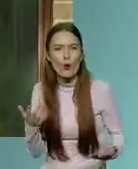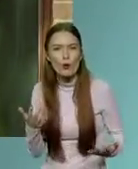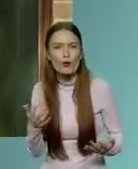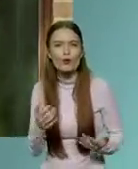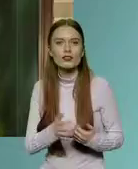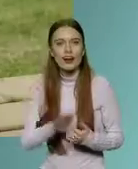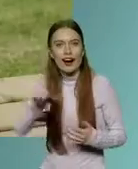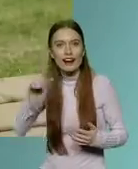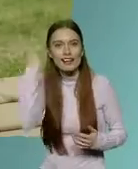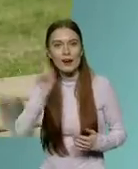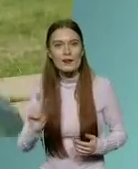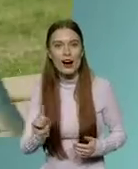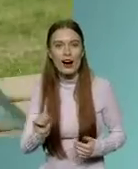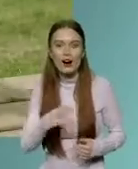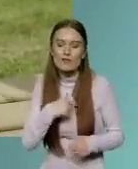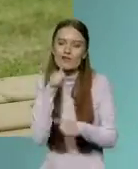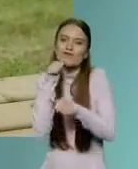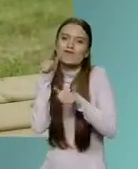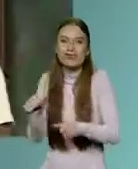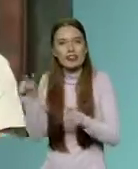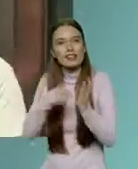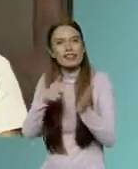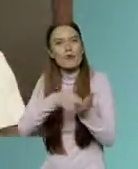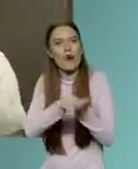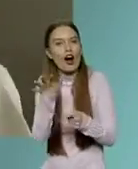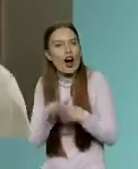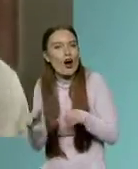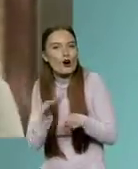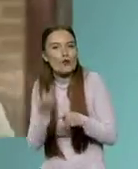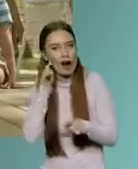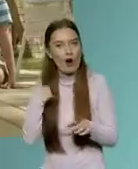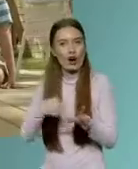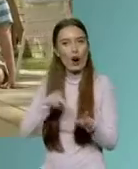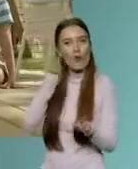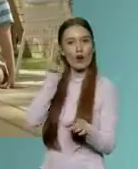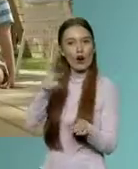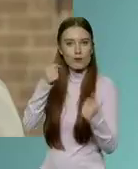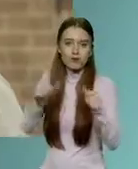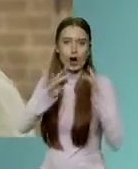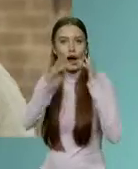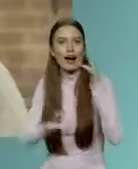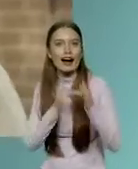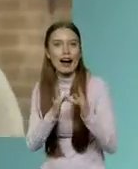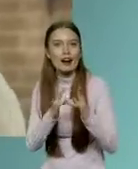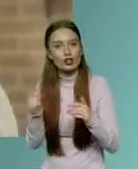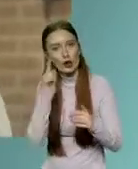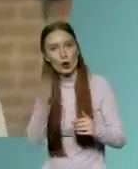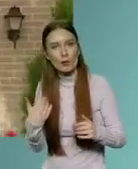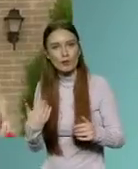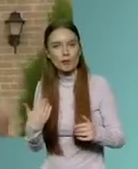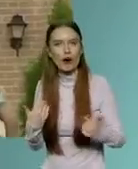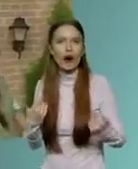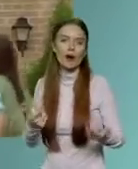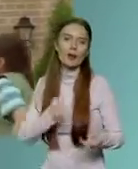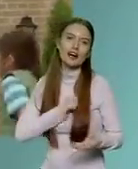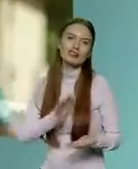close. Dana, guess what? My favorite cartoon from when I was a kid is finally out online. You gotta come see. That's where my bologna sandwich went.